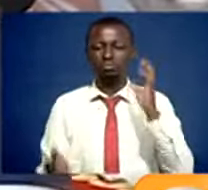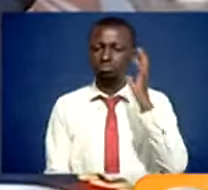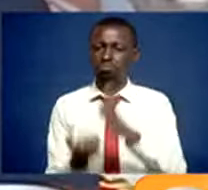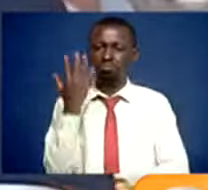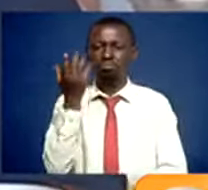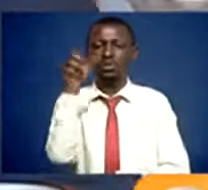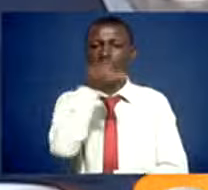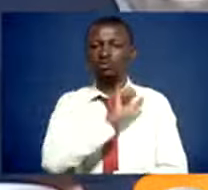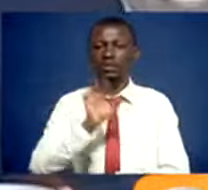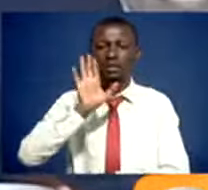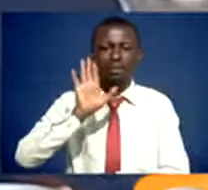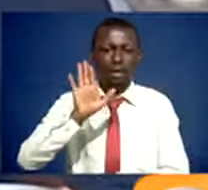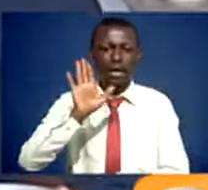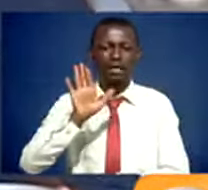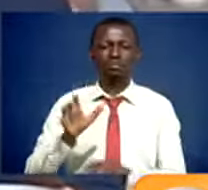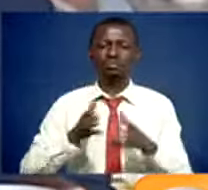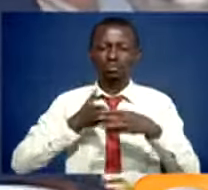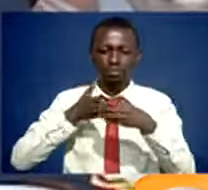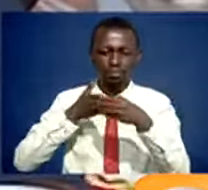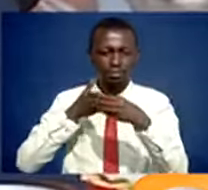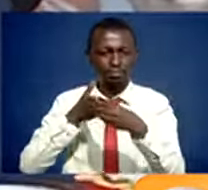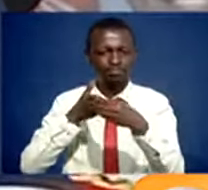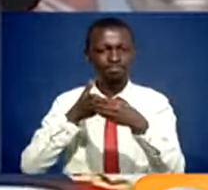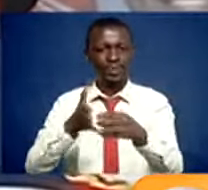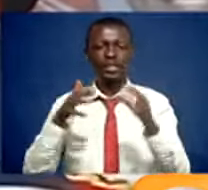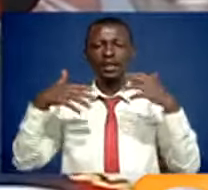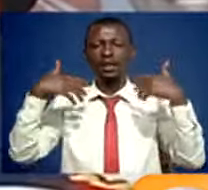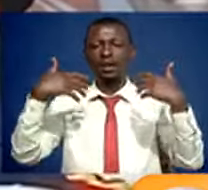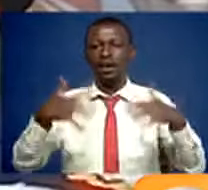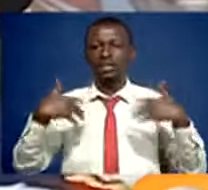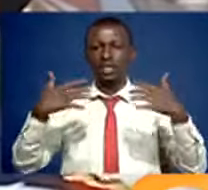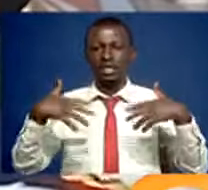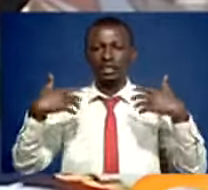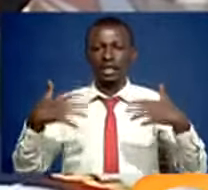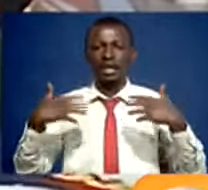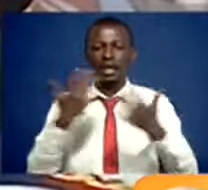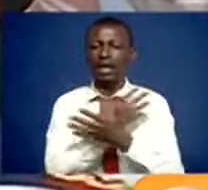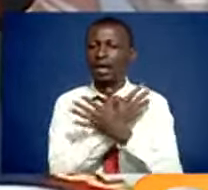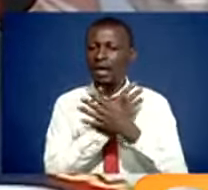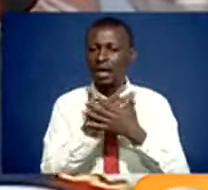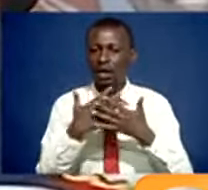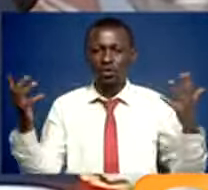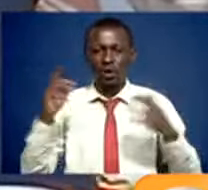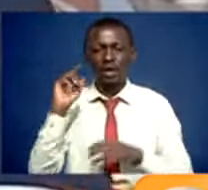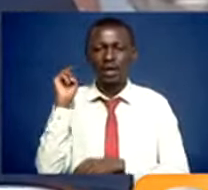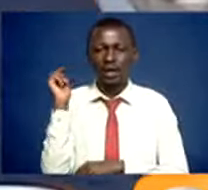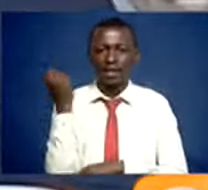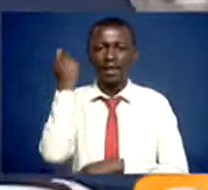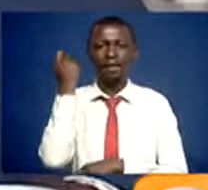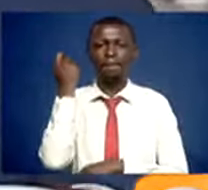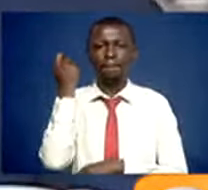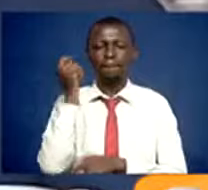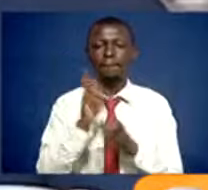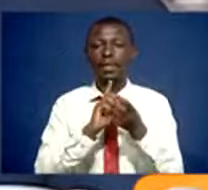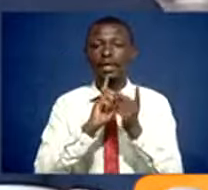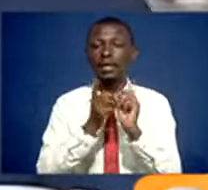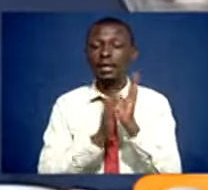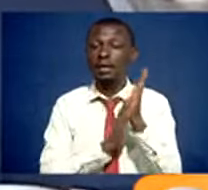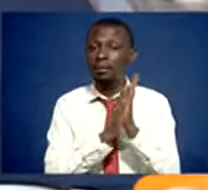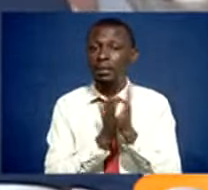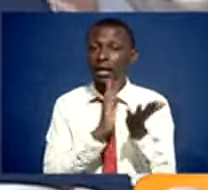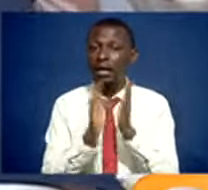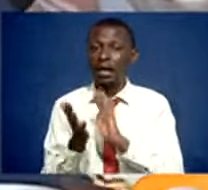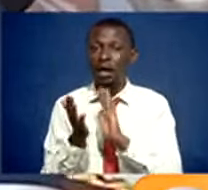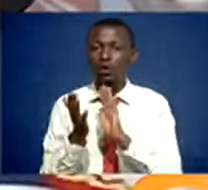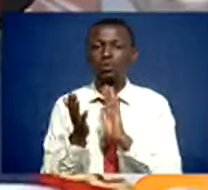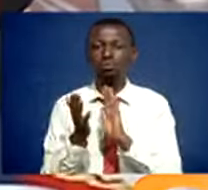to take charge of our agriculture across Kenya. The power of the database is